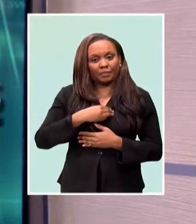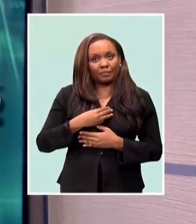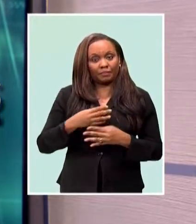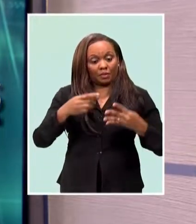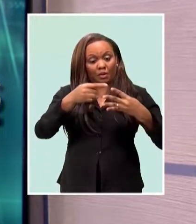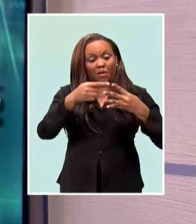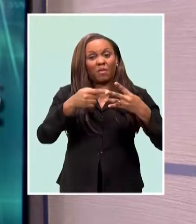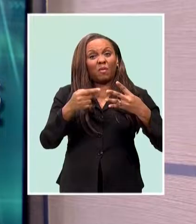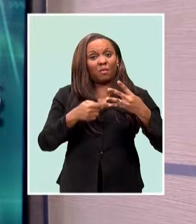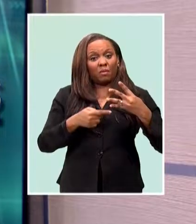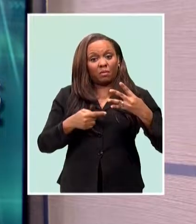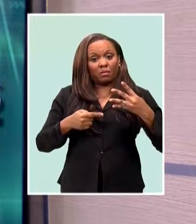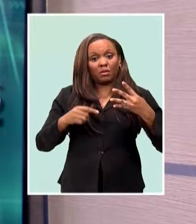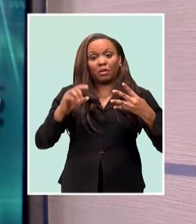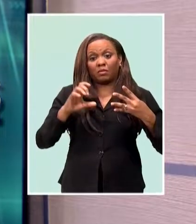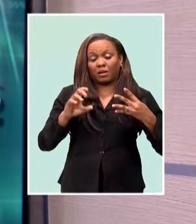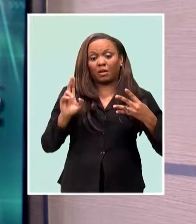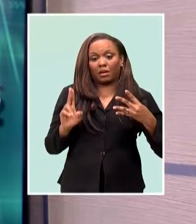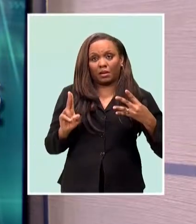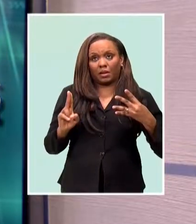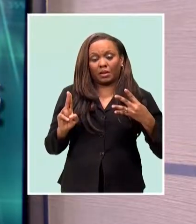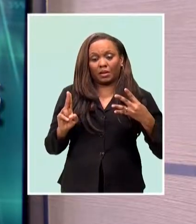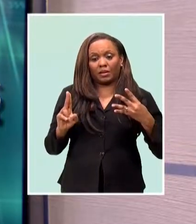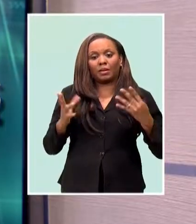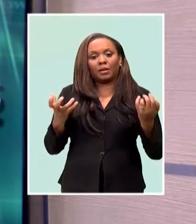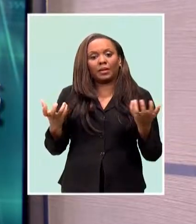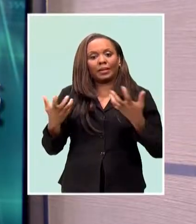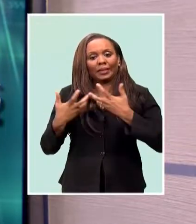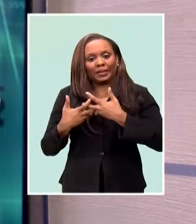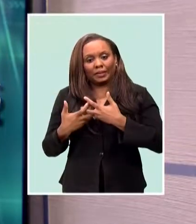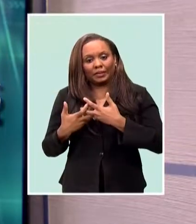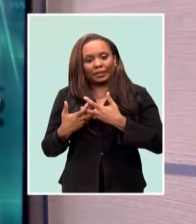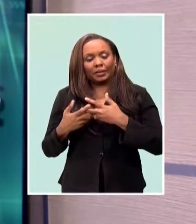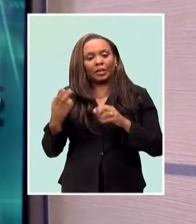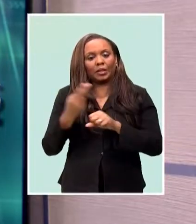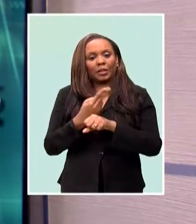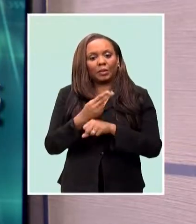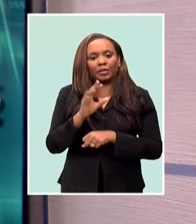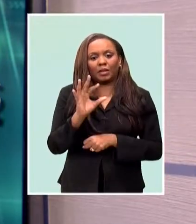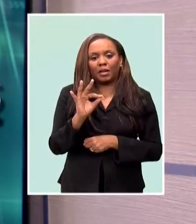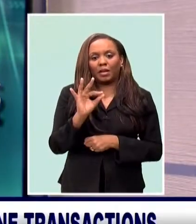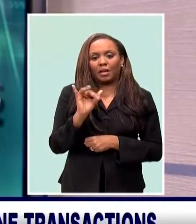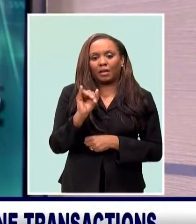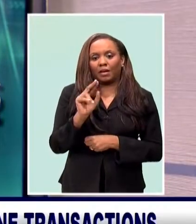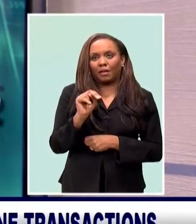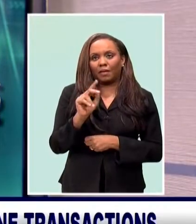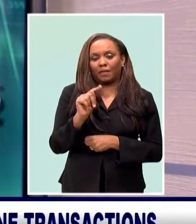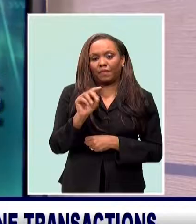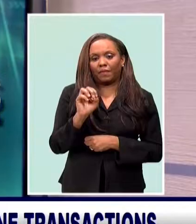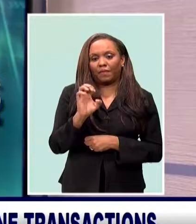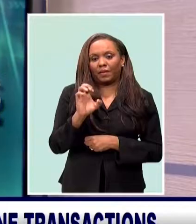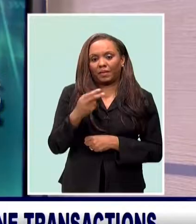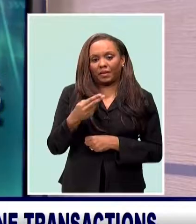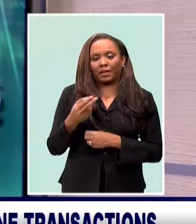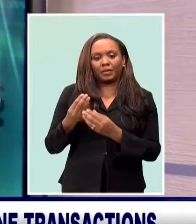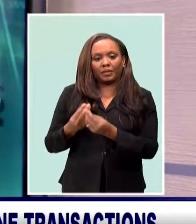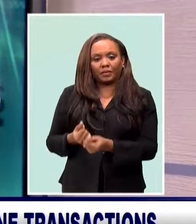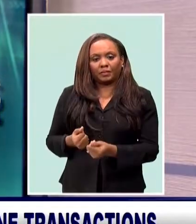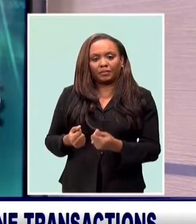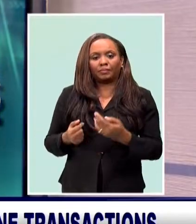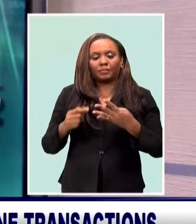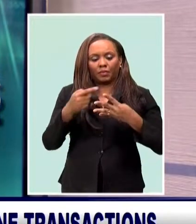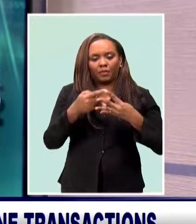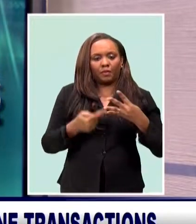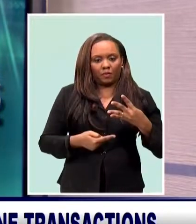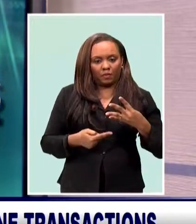up to use the Barbados-based provider Global Integrated Fintech Solutions, Inc., or GIFS. The credit unions involved are Shamrock, St.